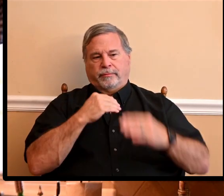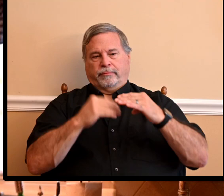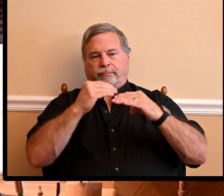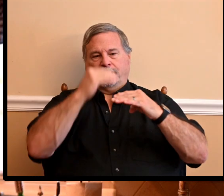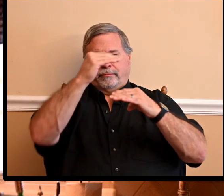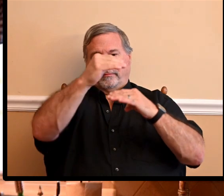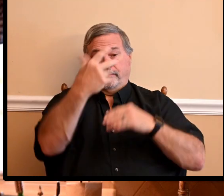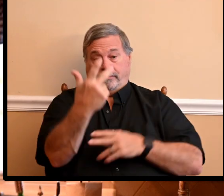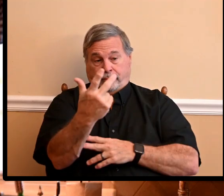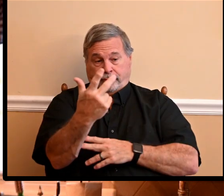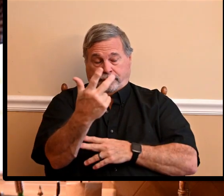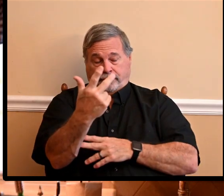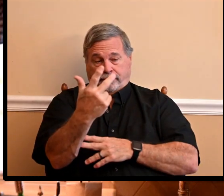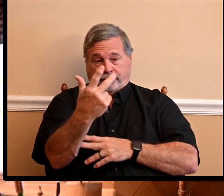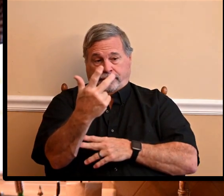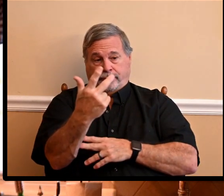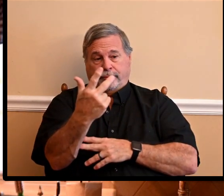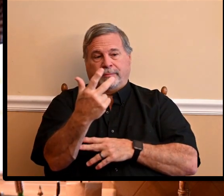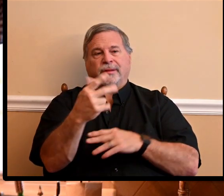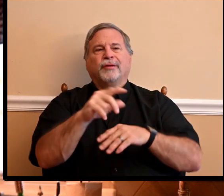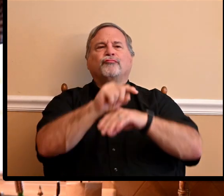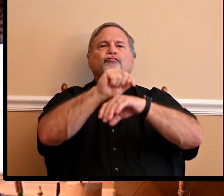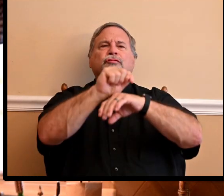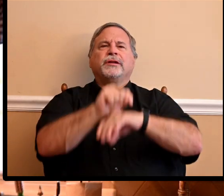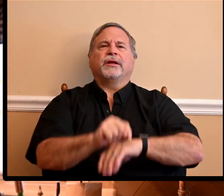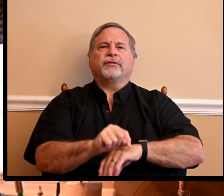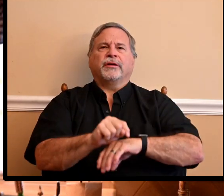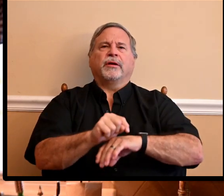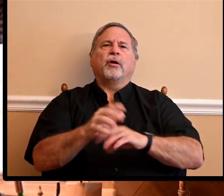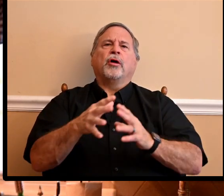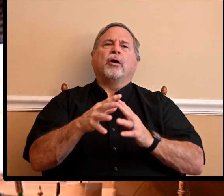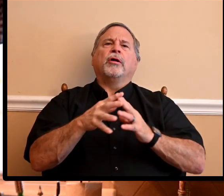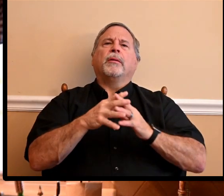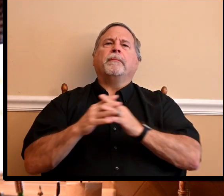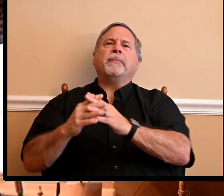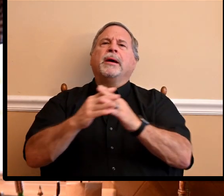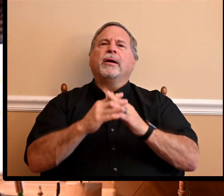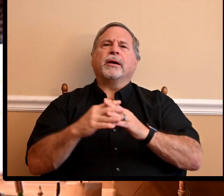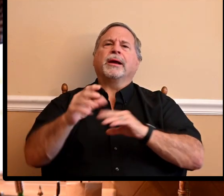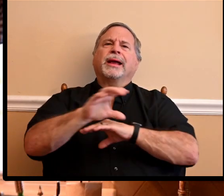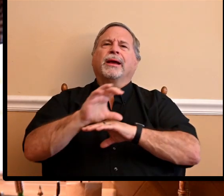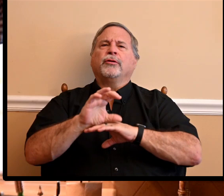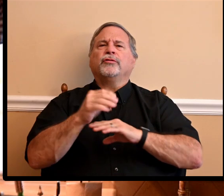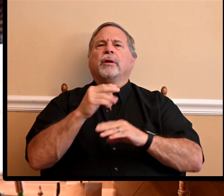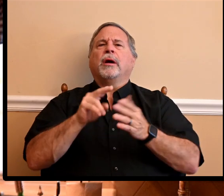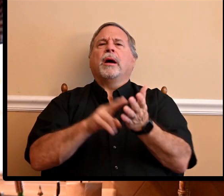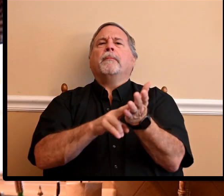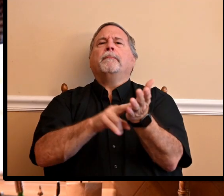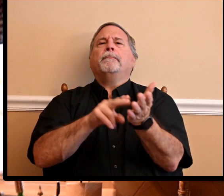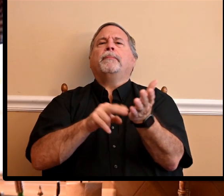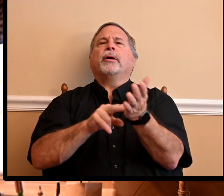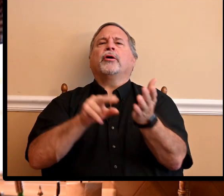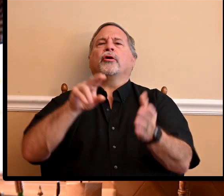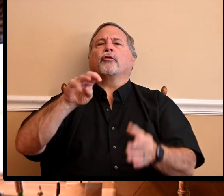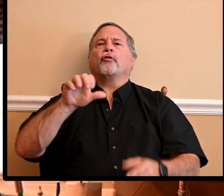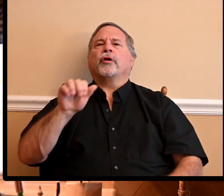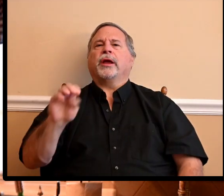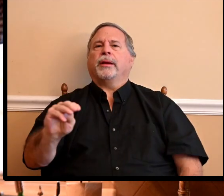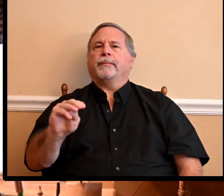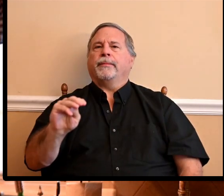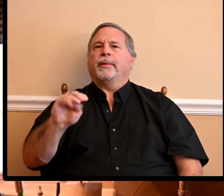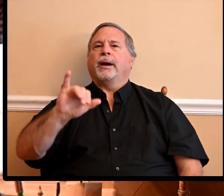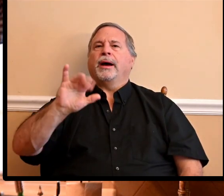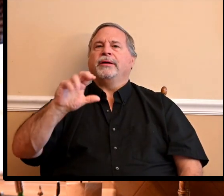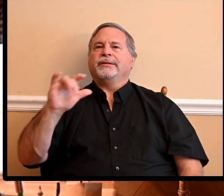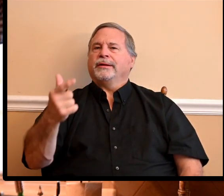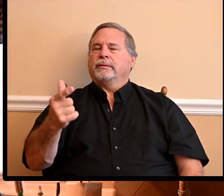So you can see we have a 3-layer cake. Now traditionally on American cakes we typically use like a buttercream icing, but